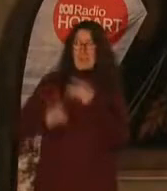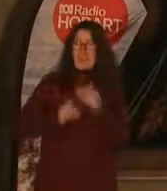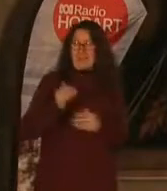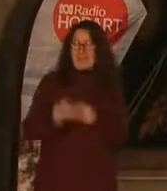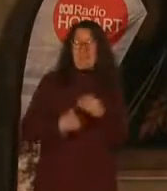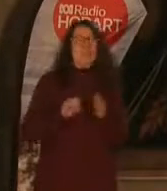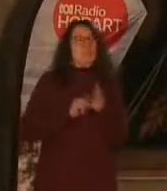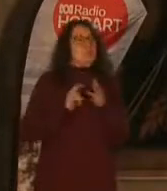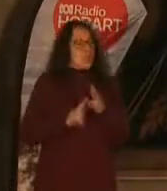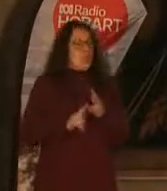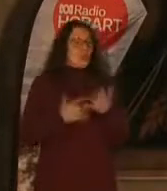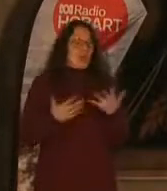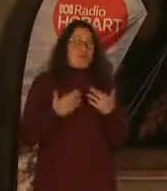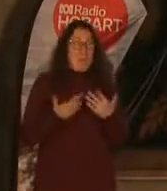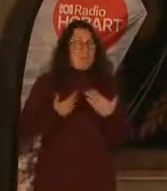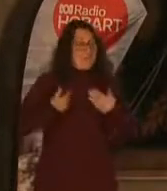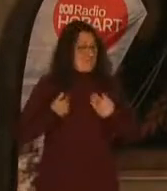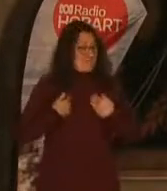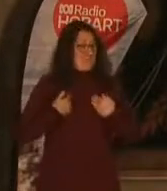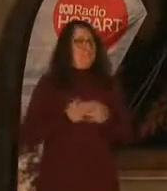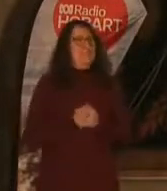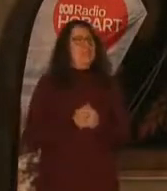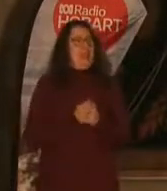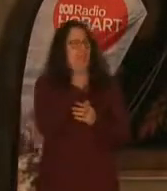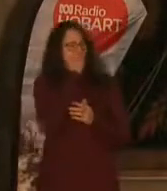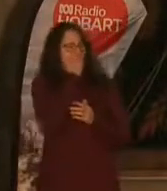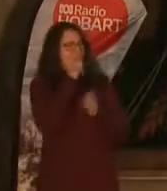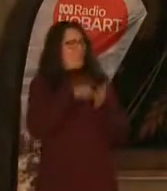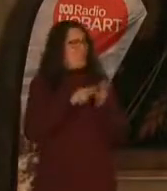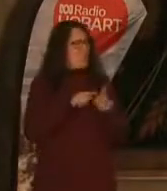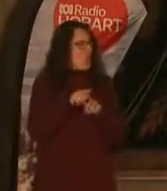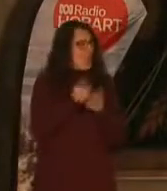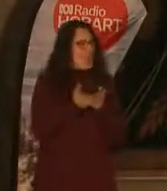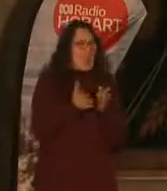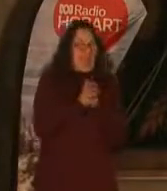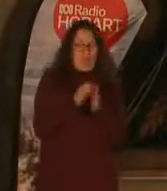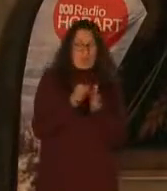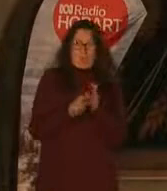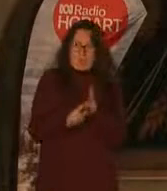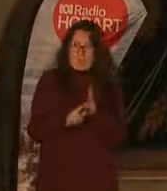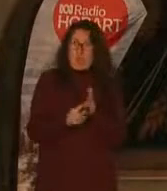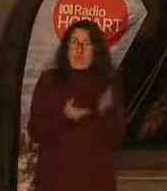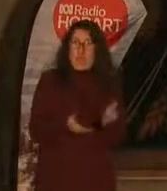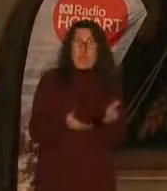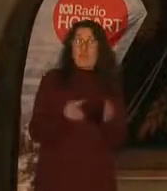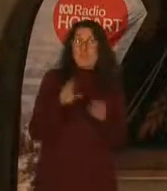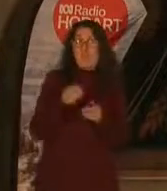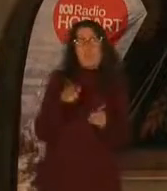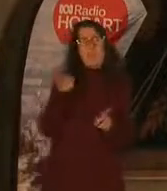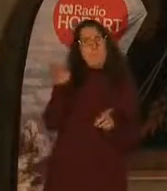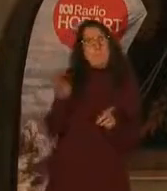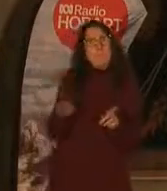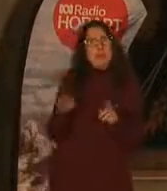for me, to learn how to do that from a linguist, a trained linguist, so, you know,